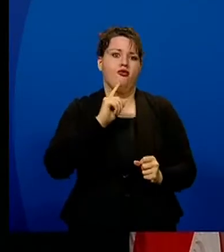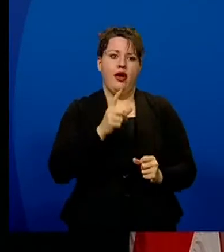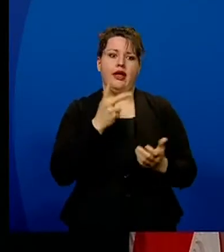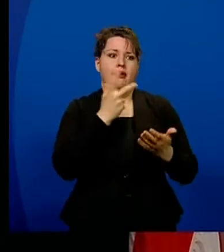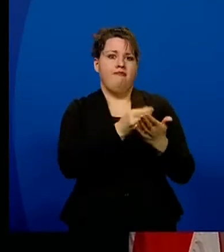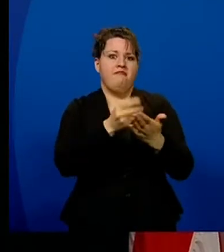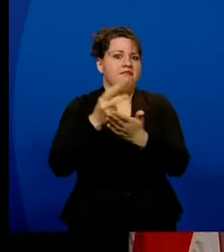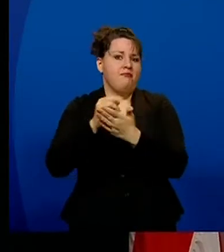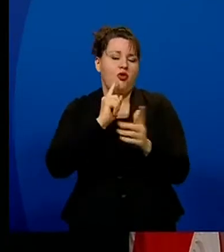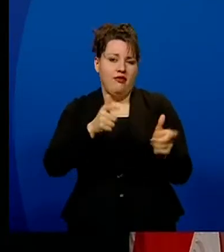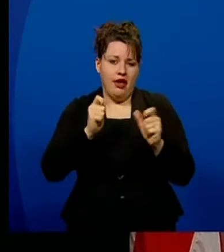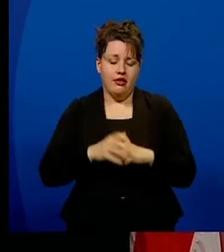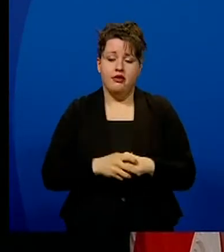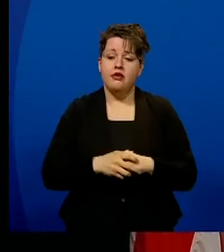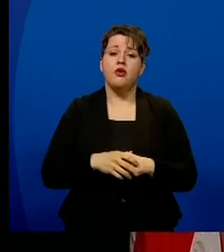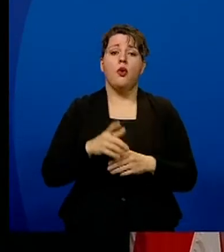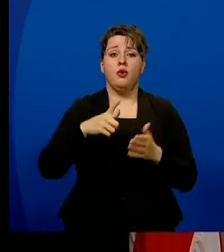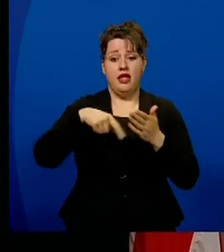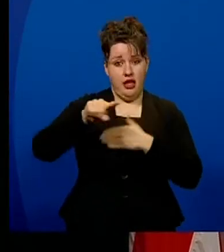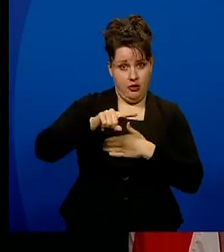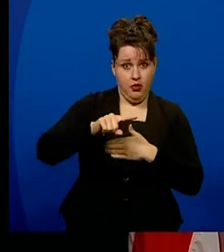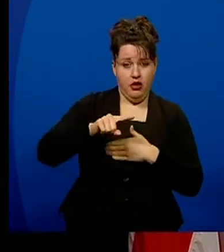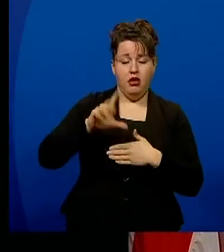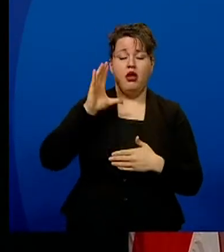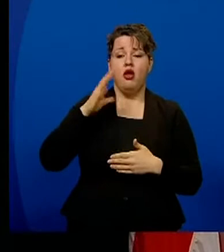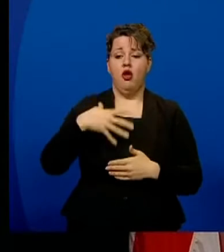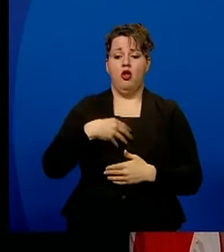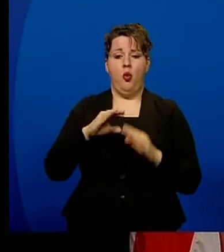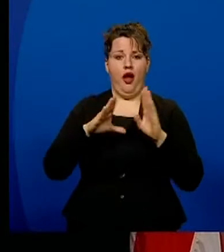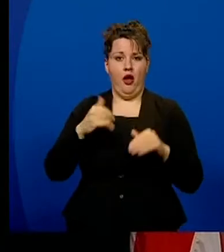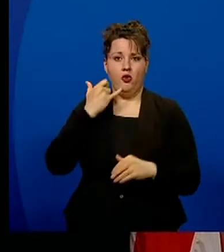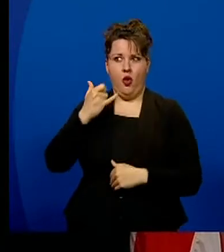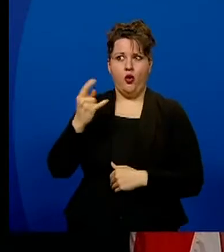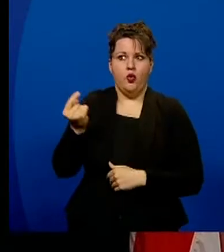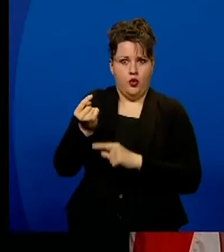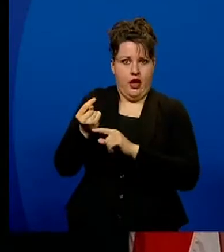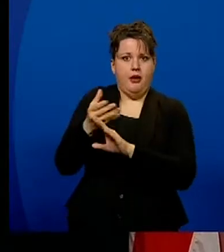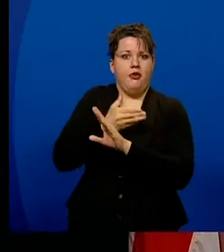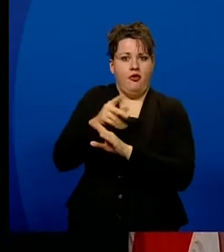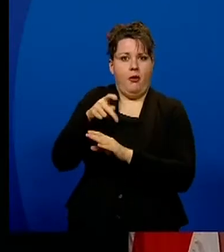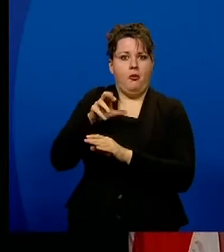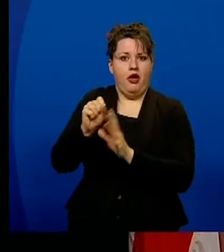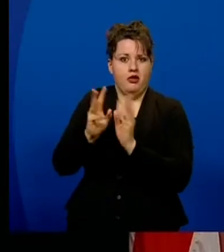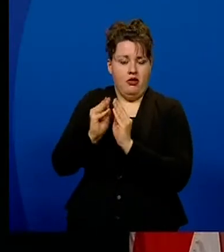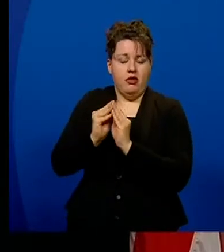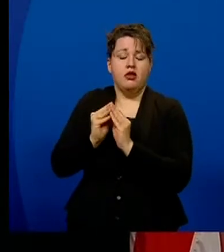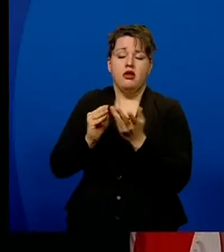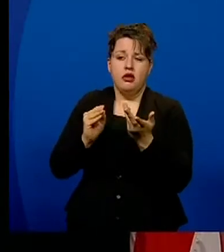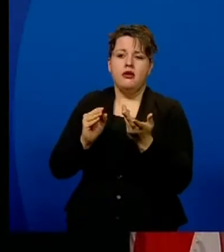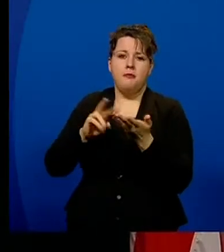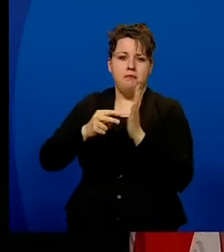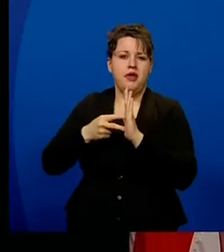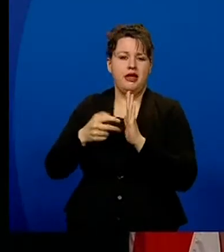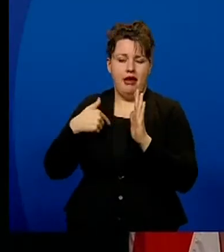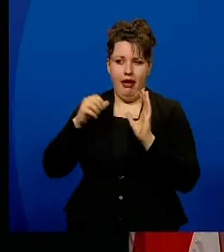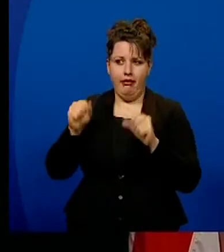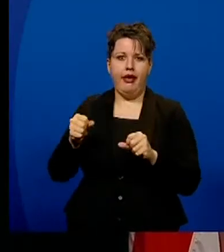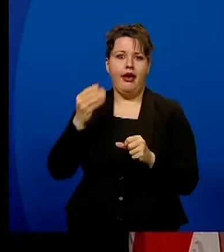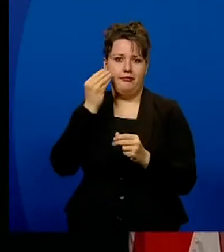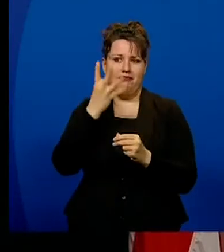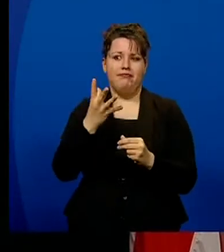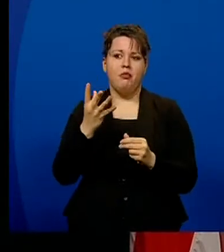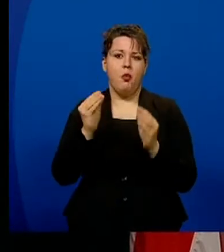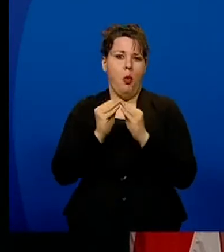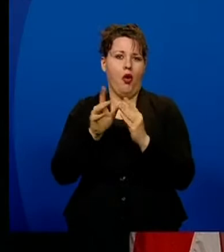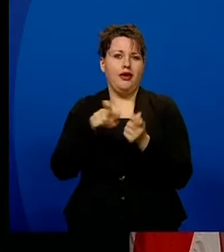pretty quickly. So next week, we'll have the White House call on Tuesday before the press conference next week. So I should be able to give another